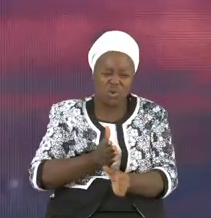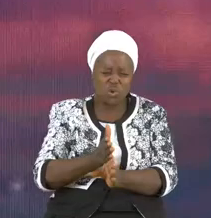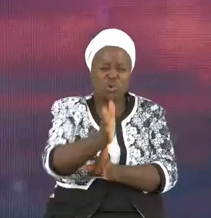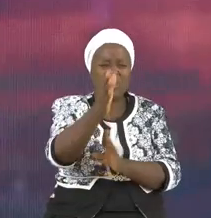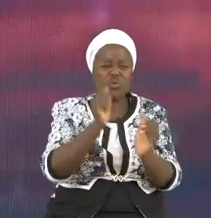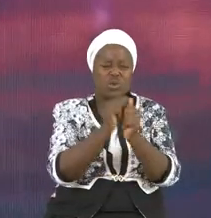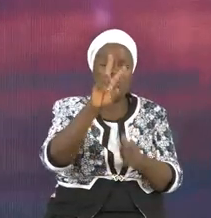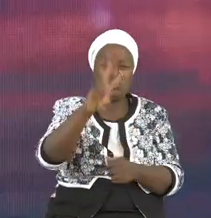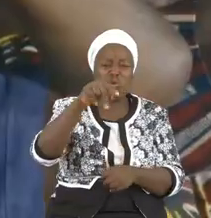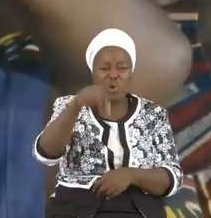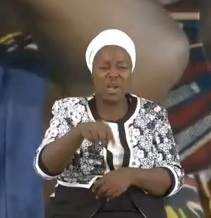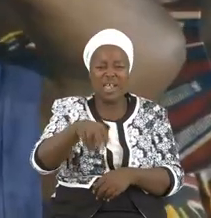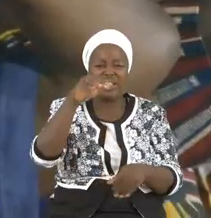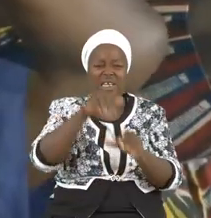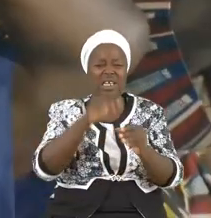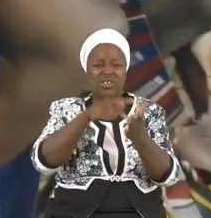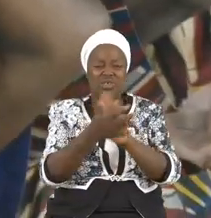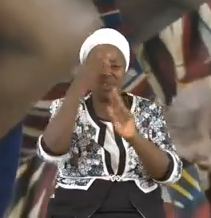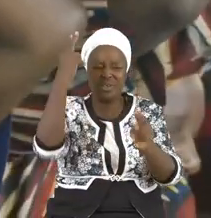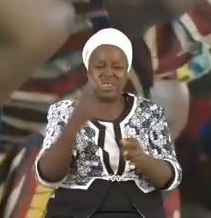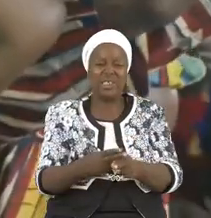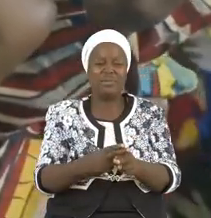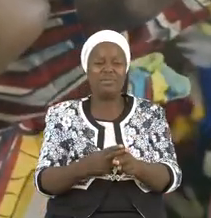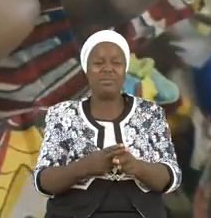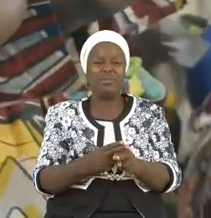in Jesus' name.